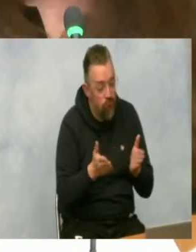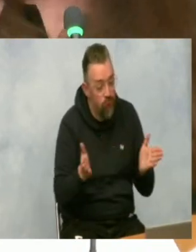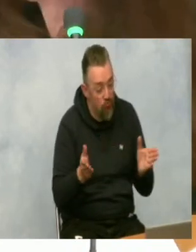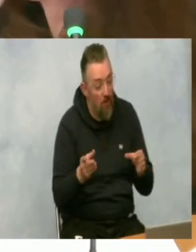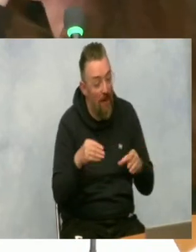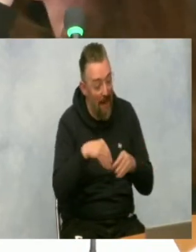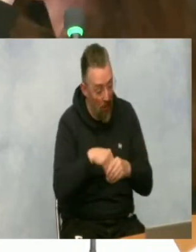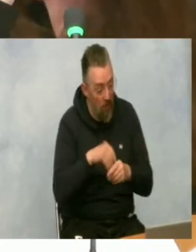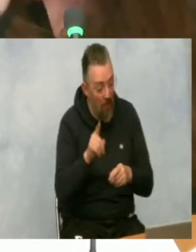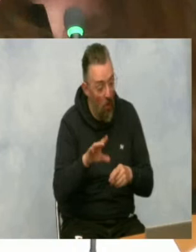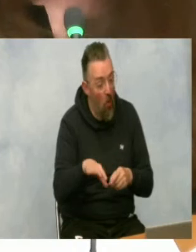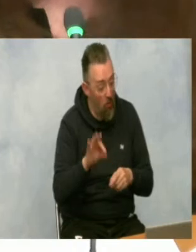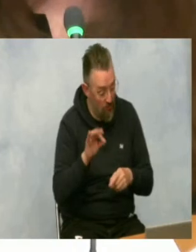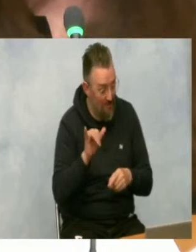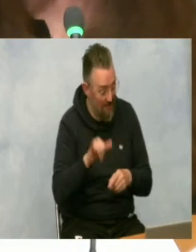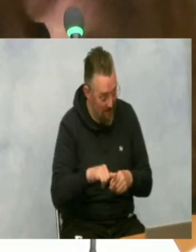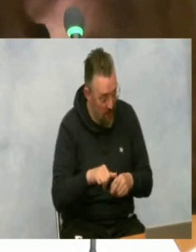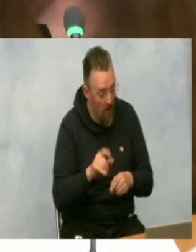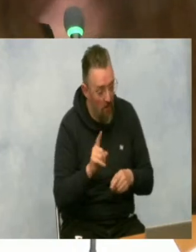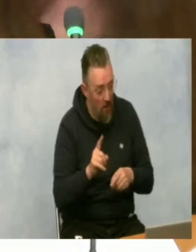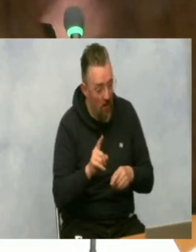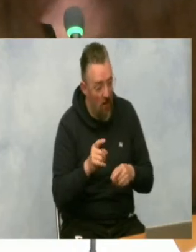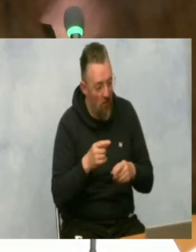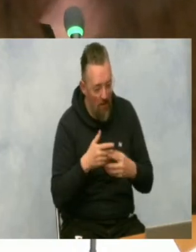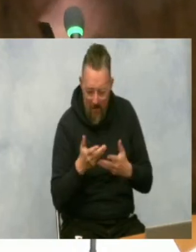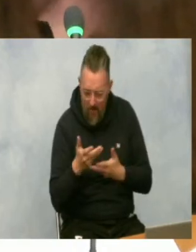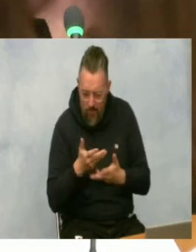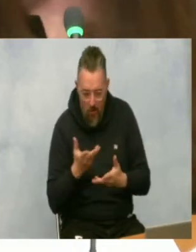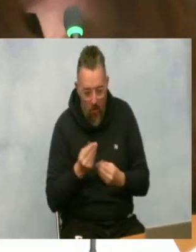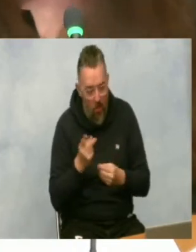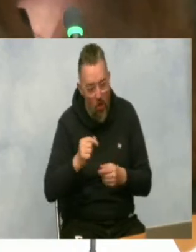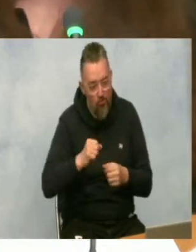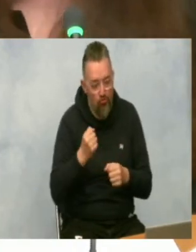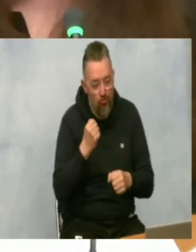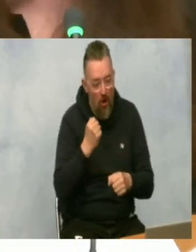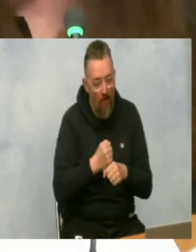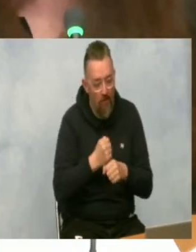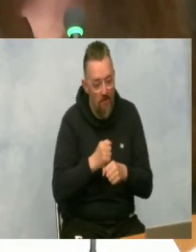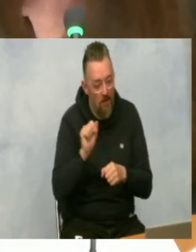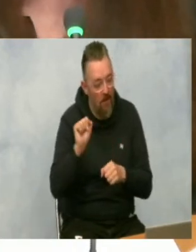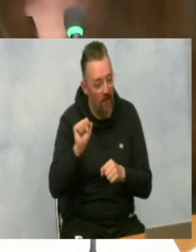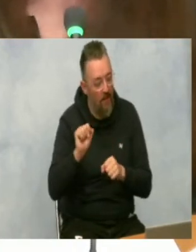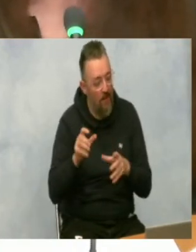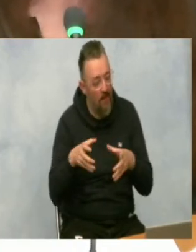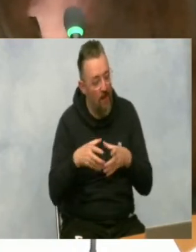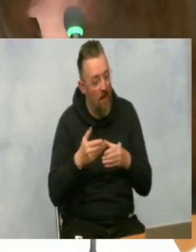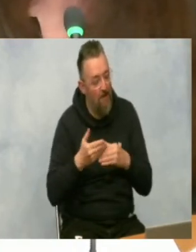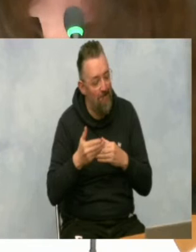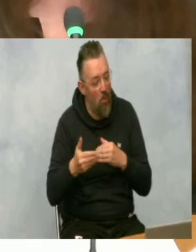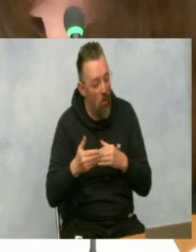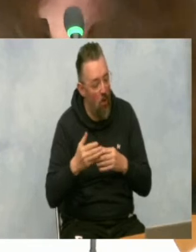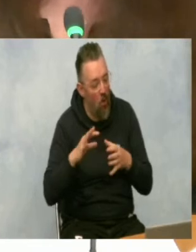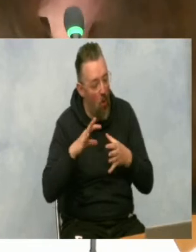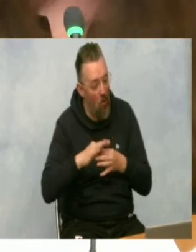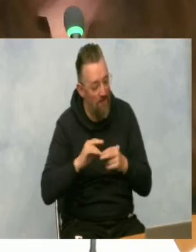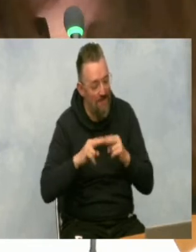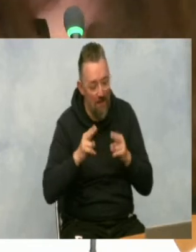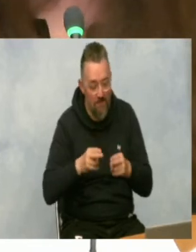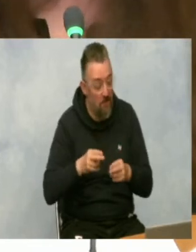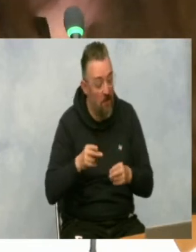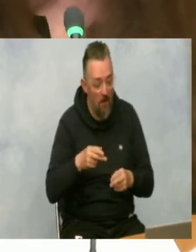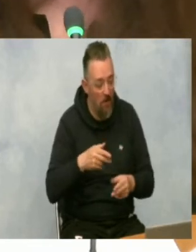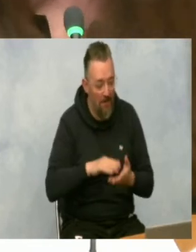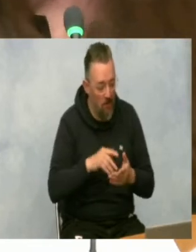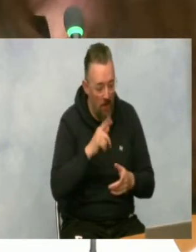that option. However, in close discussions with Scottish Government's More Homes team, we're very clear we would not be eligible for grant